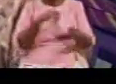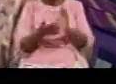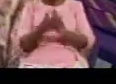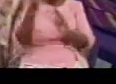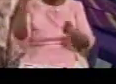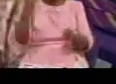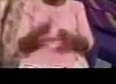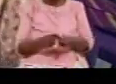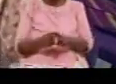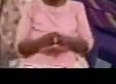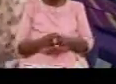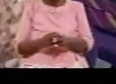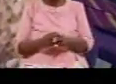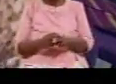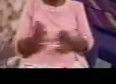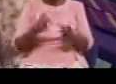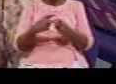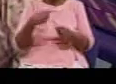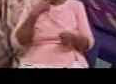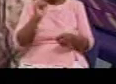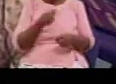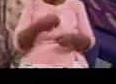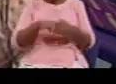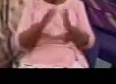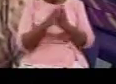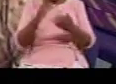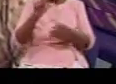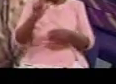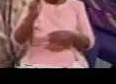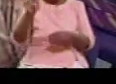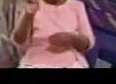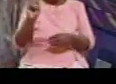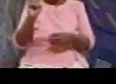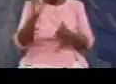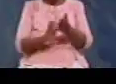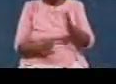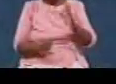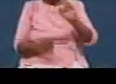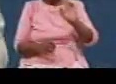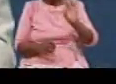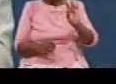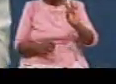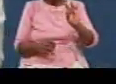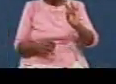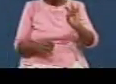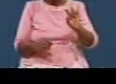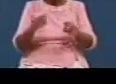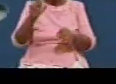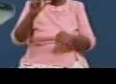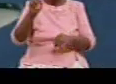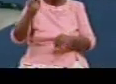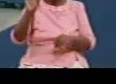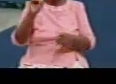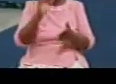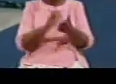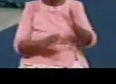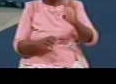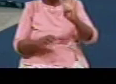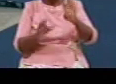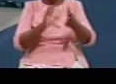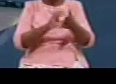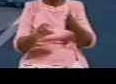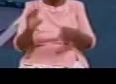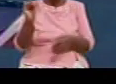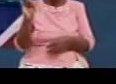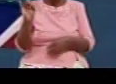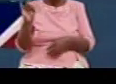name. He tells us in Luke chapter 4, reading from verse 18. Luke chapter 4, reading from verse 18.